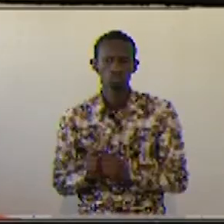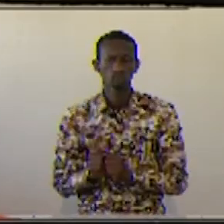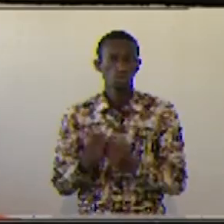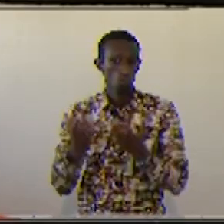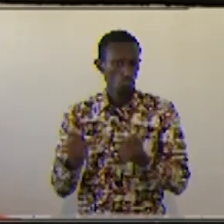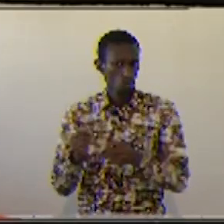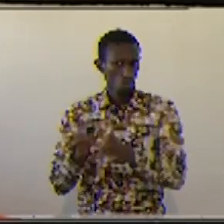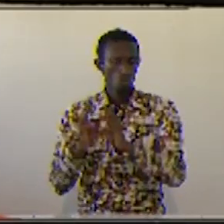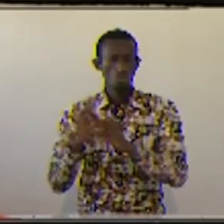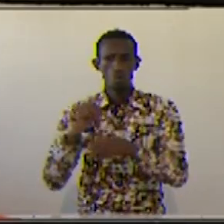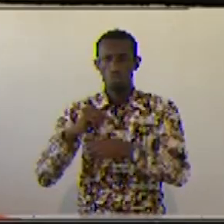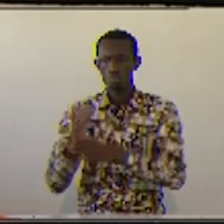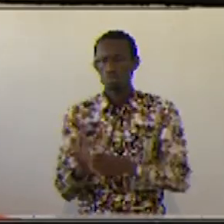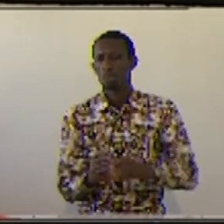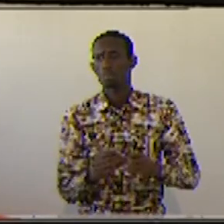salts.